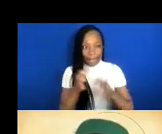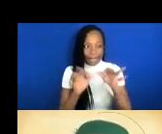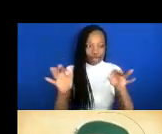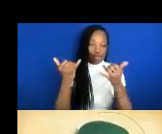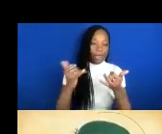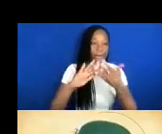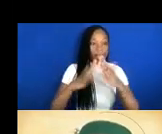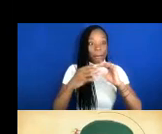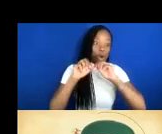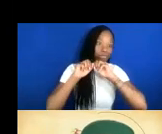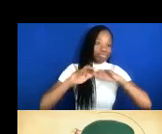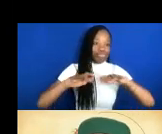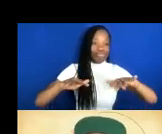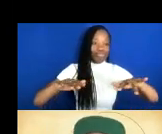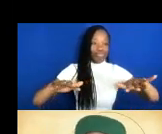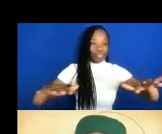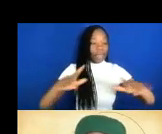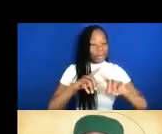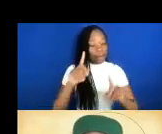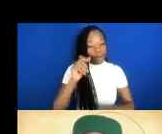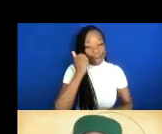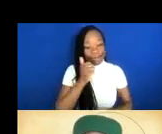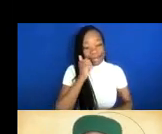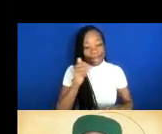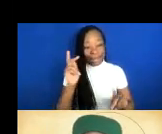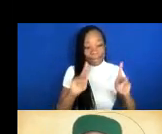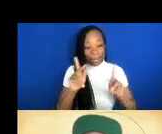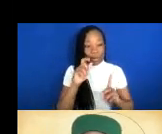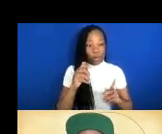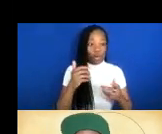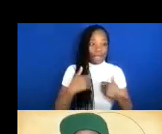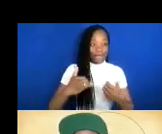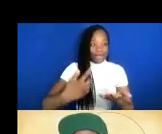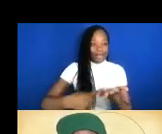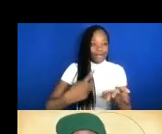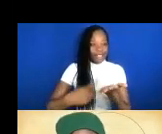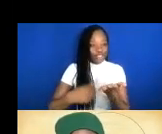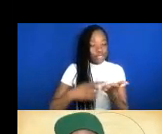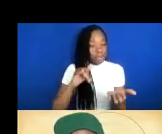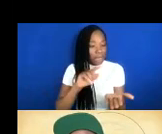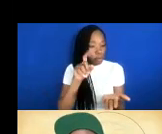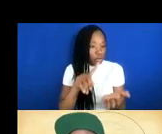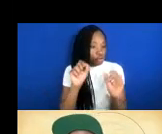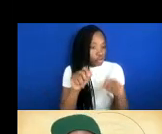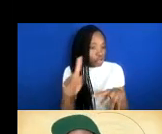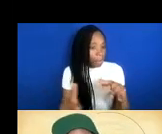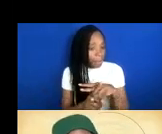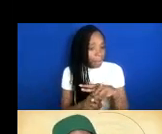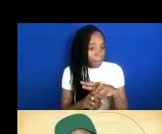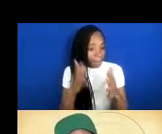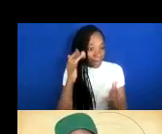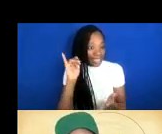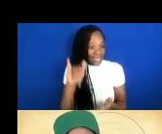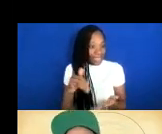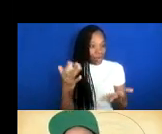mainstream. But for everyday people who are having these conversations, it's a question that might come up for folks because that's the conclusion